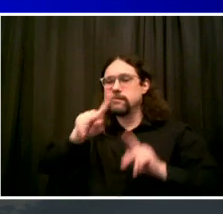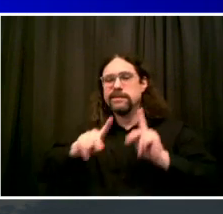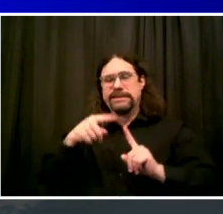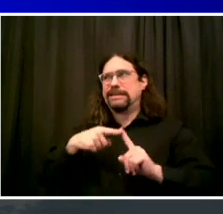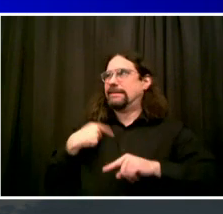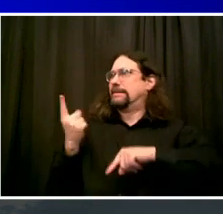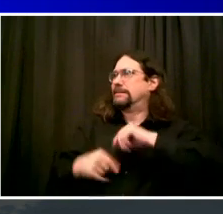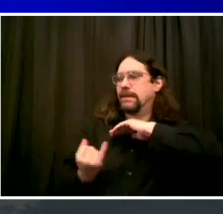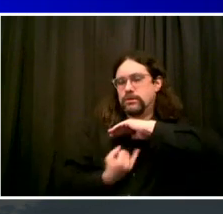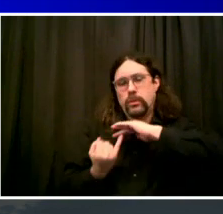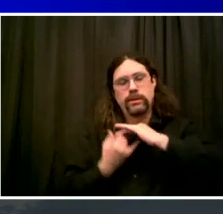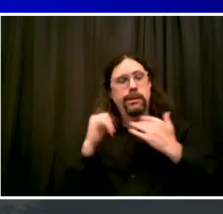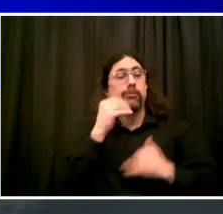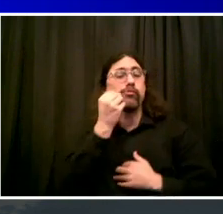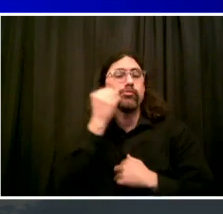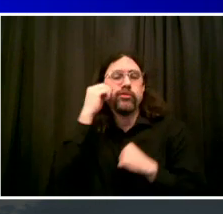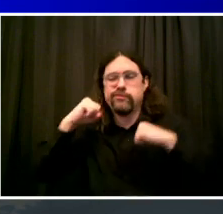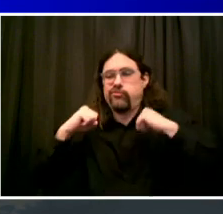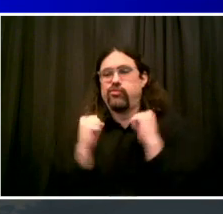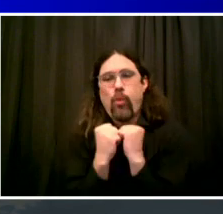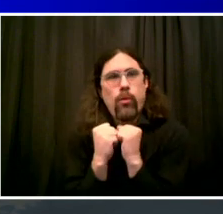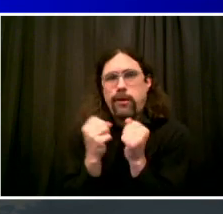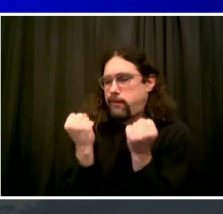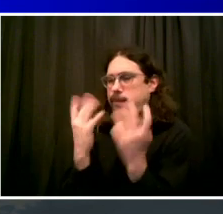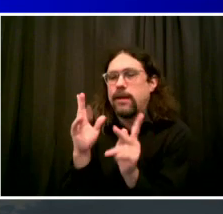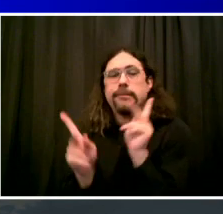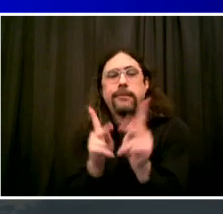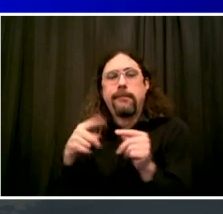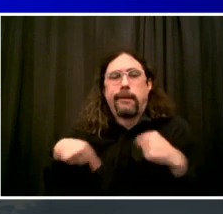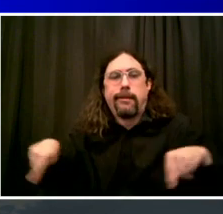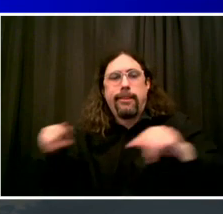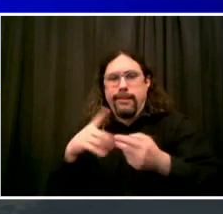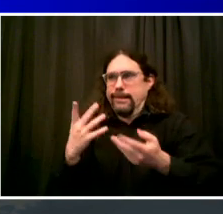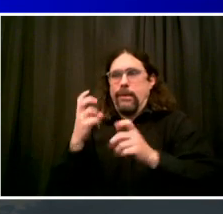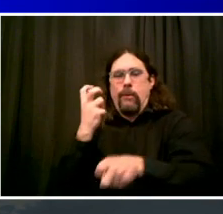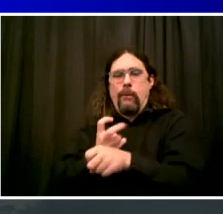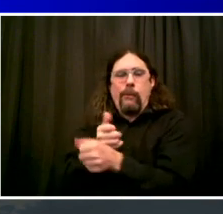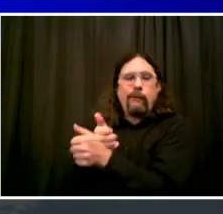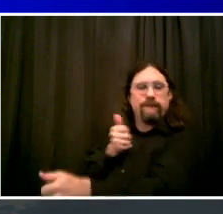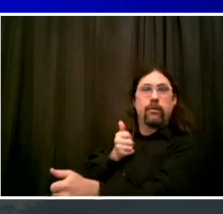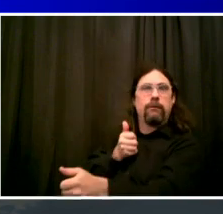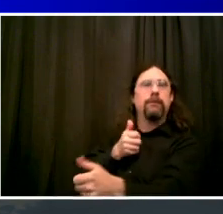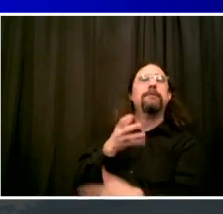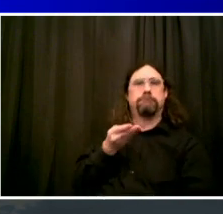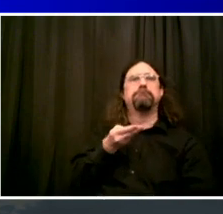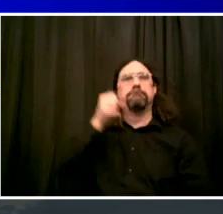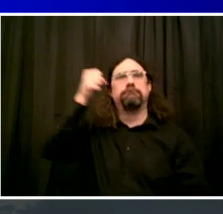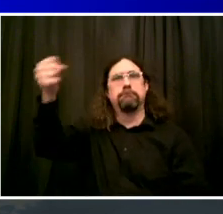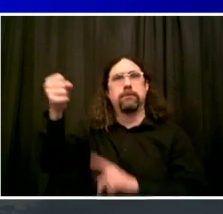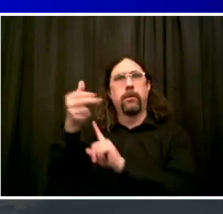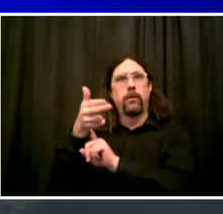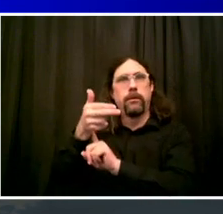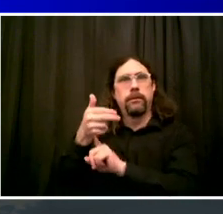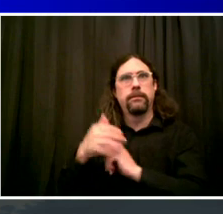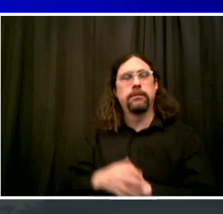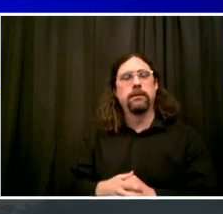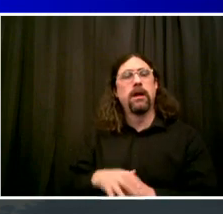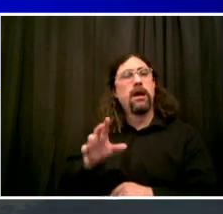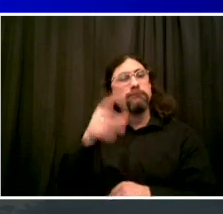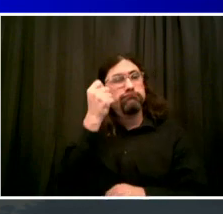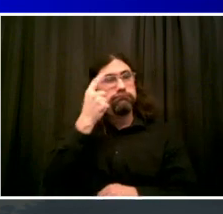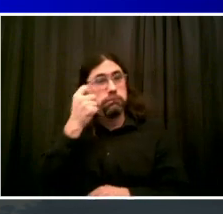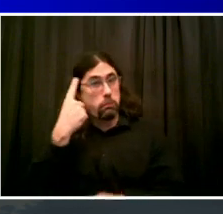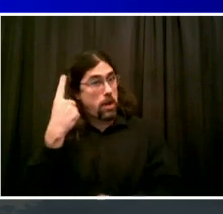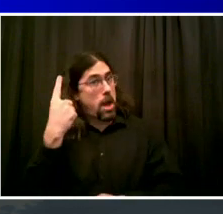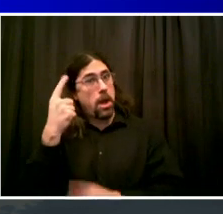hotel room somewhere, here's an address, good luck. No, it's a very, very deeply coordinated effort. Once